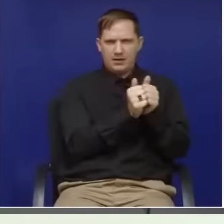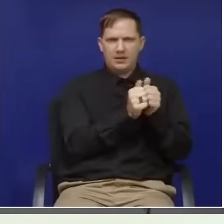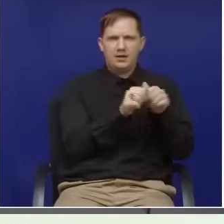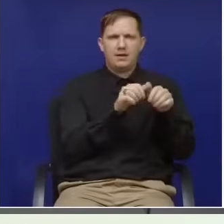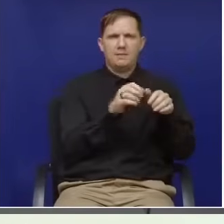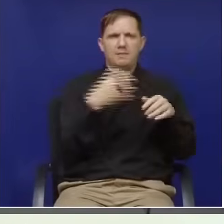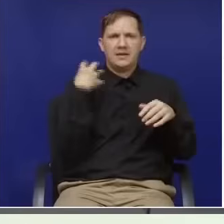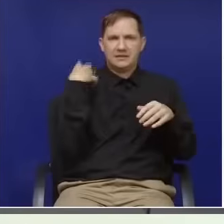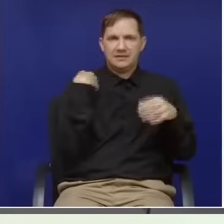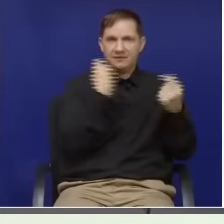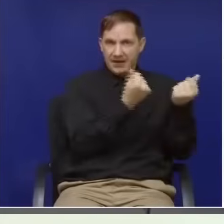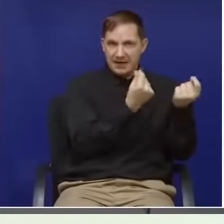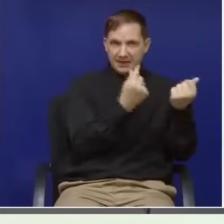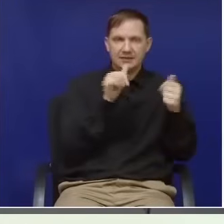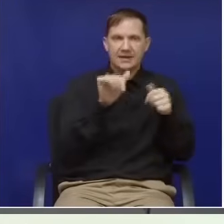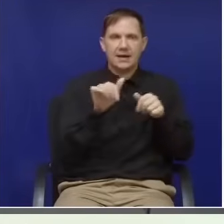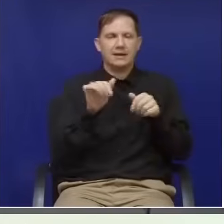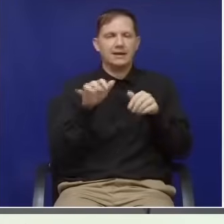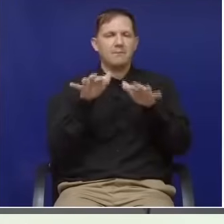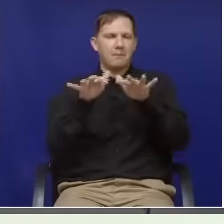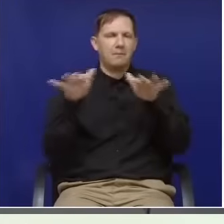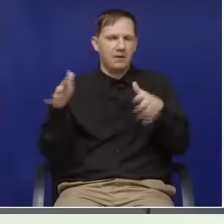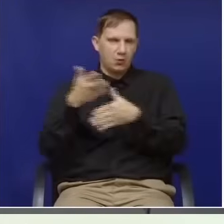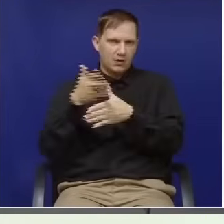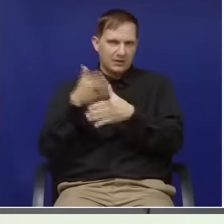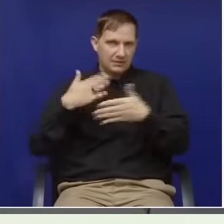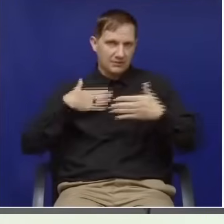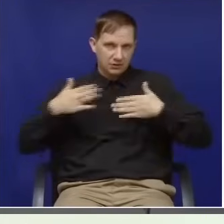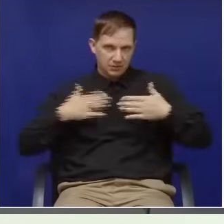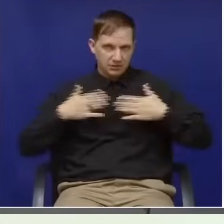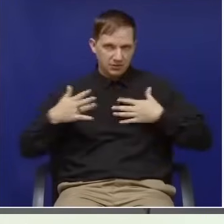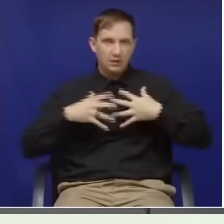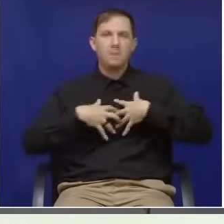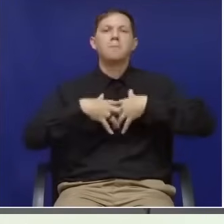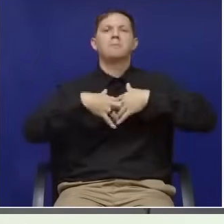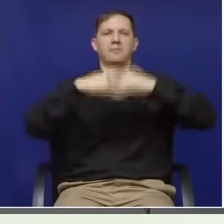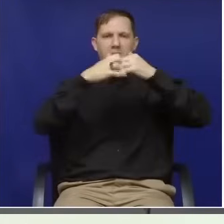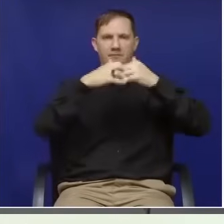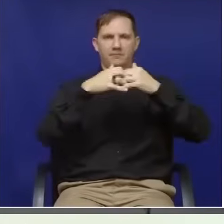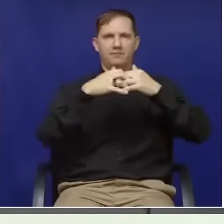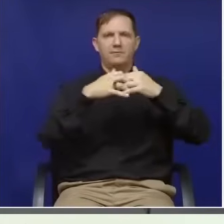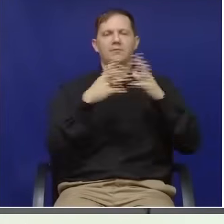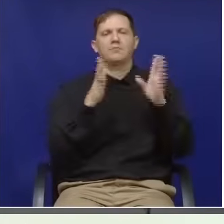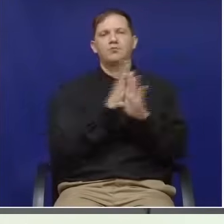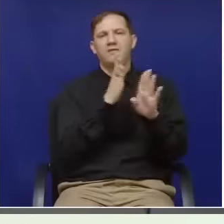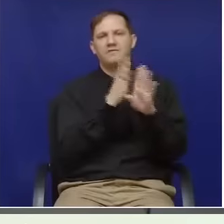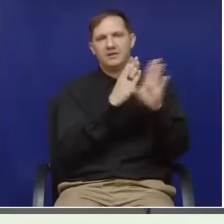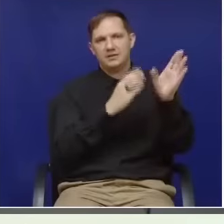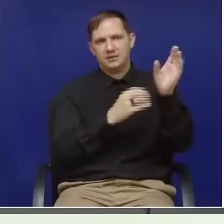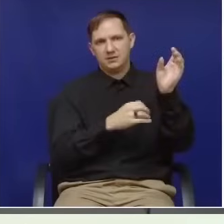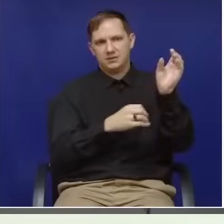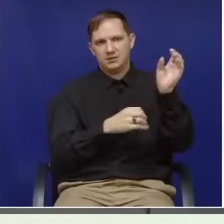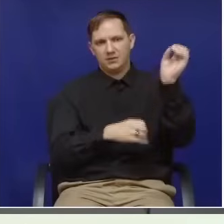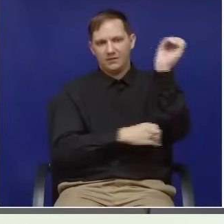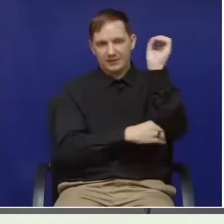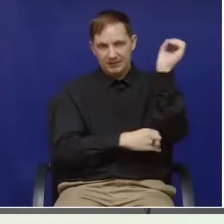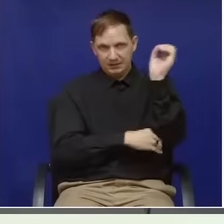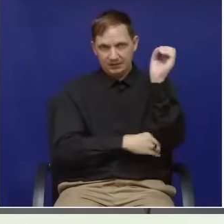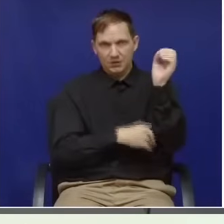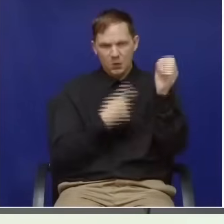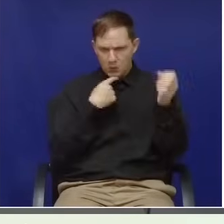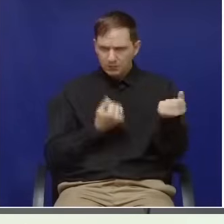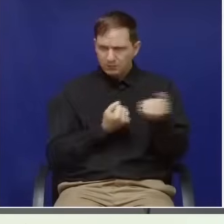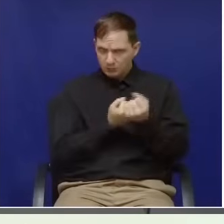Service and Administration, established private offices of heads of court. So you can't say that there's no support for the judiciary by